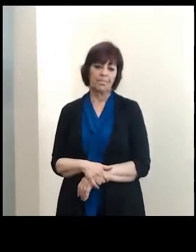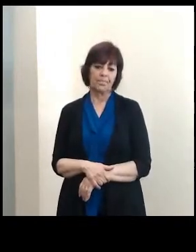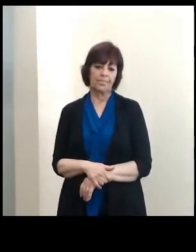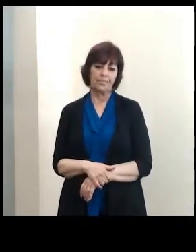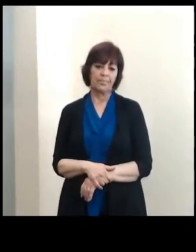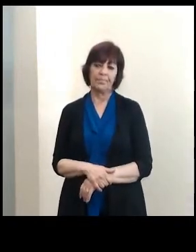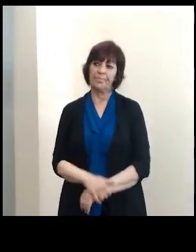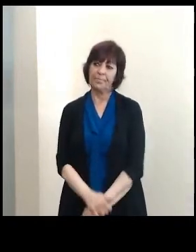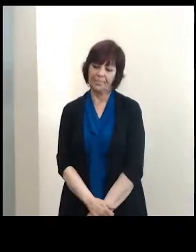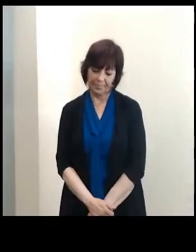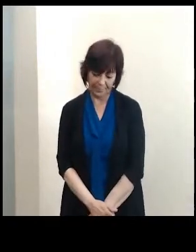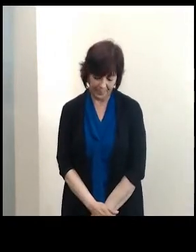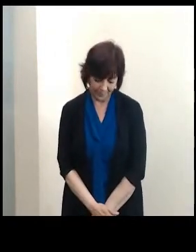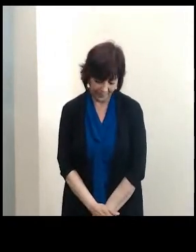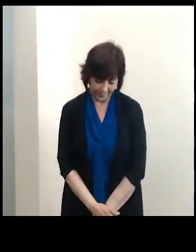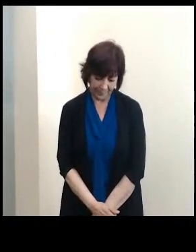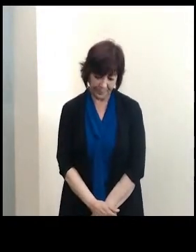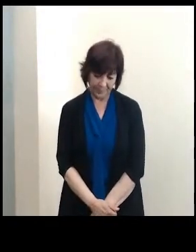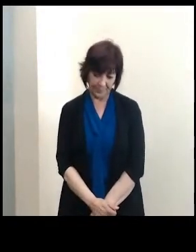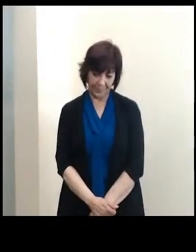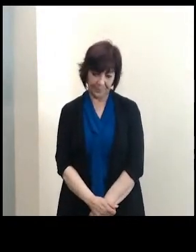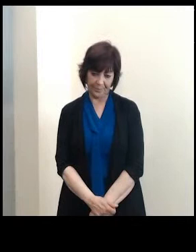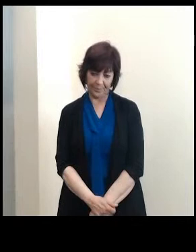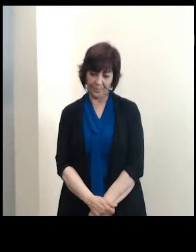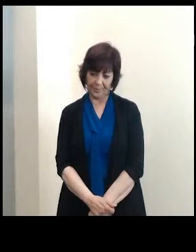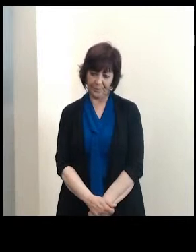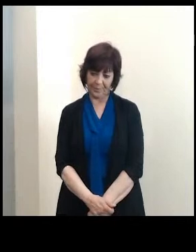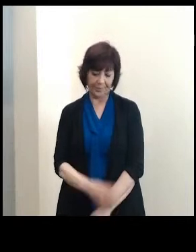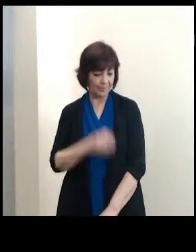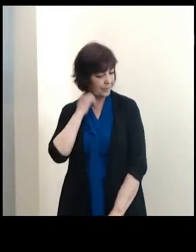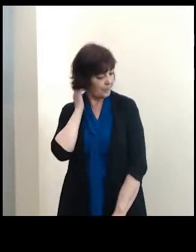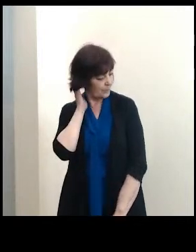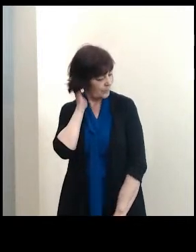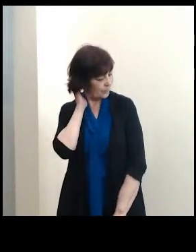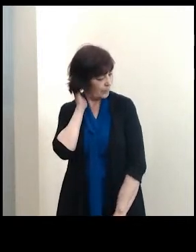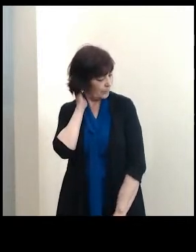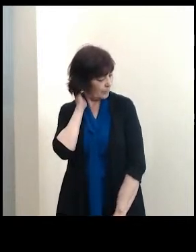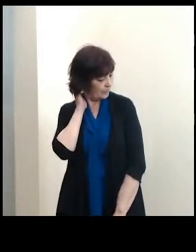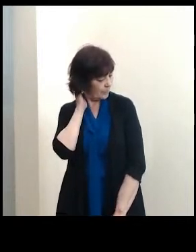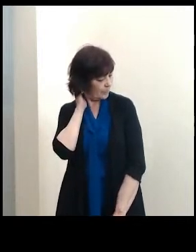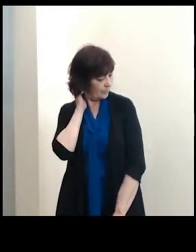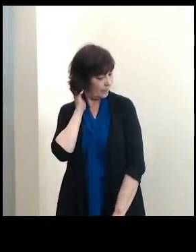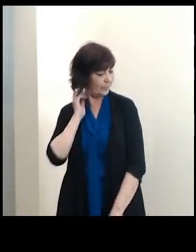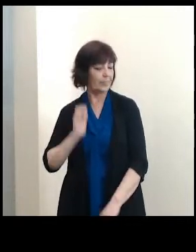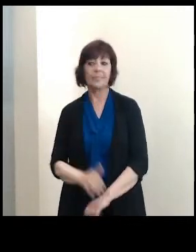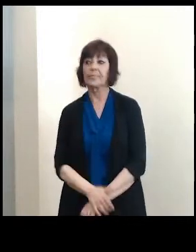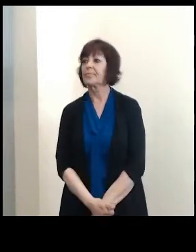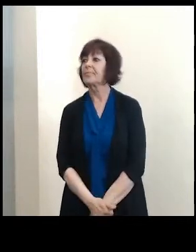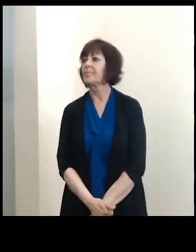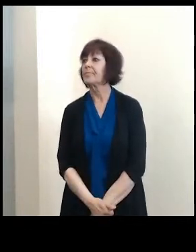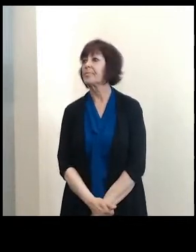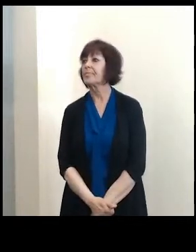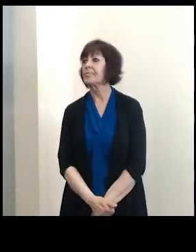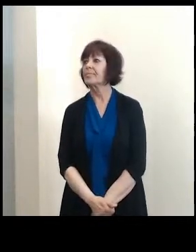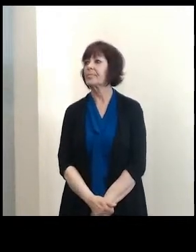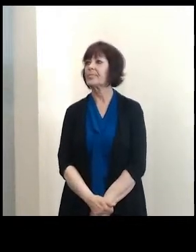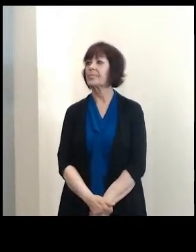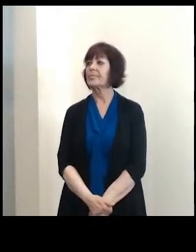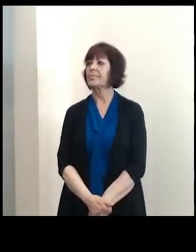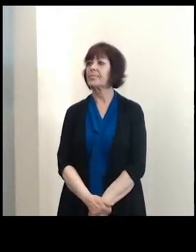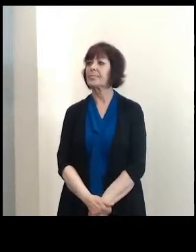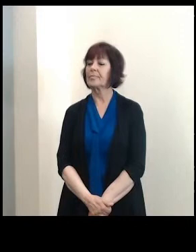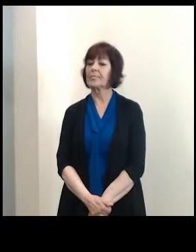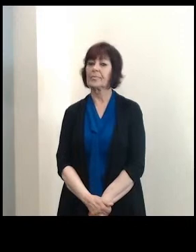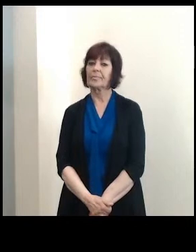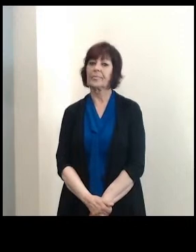Adam Bonini, why don't we just go back the same order? Why don't we go Channel 2 again, and then we'll go back through TV to other media. Adam, are you still